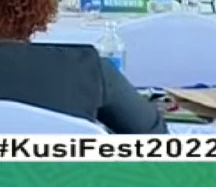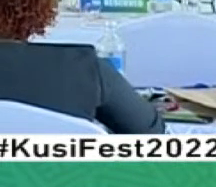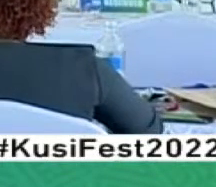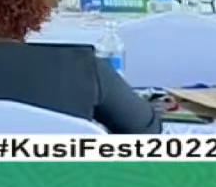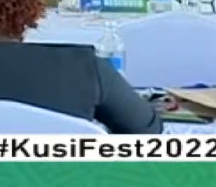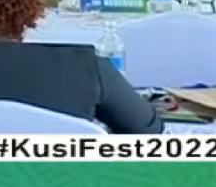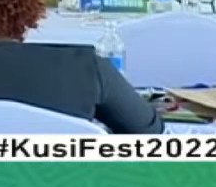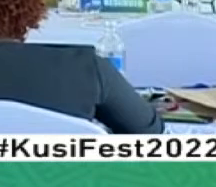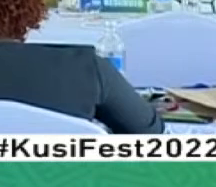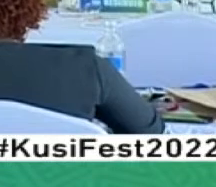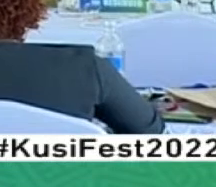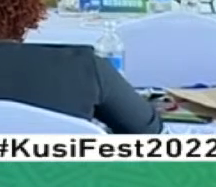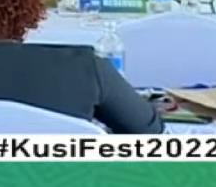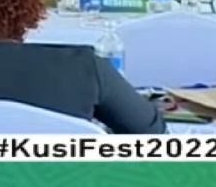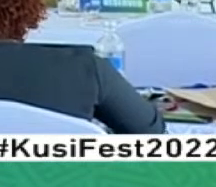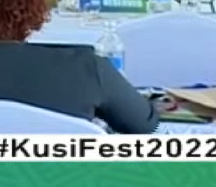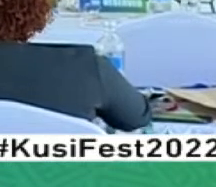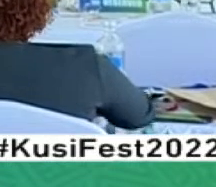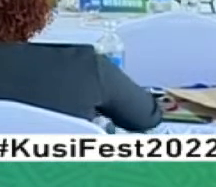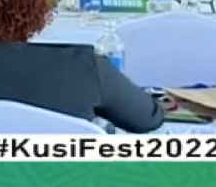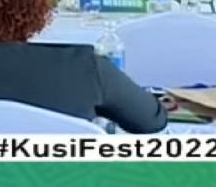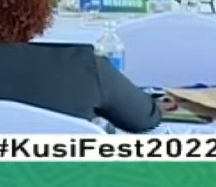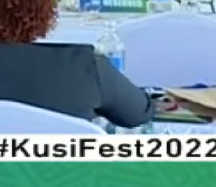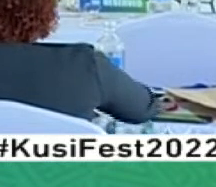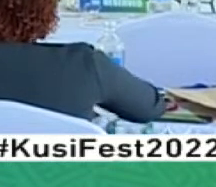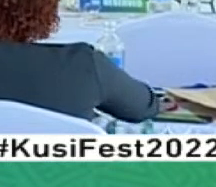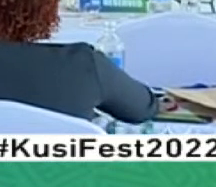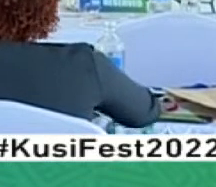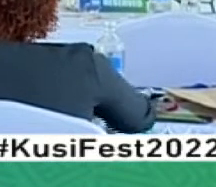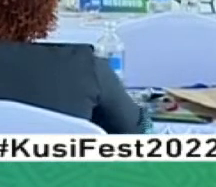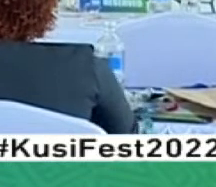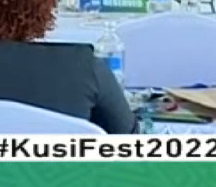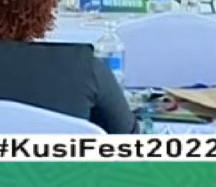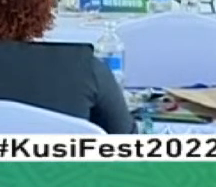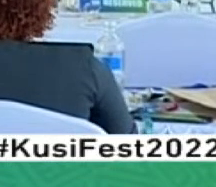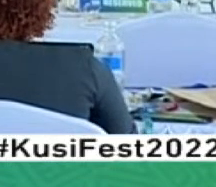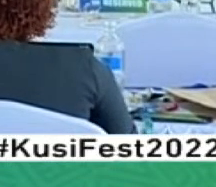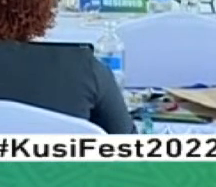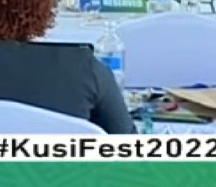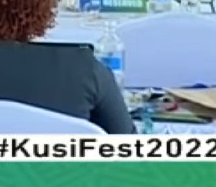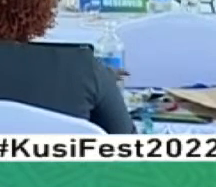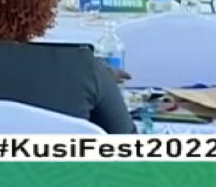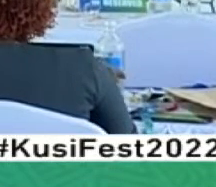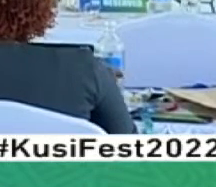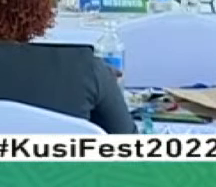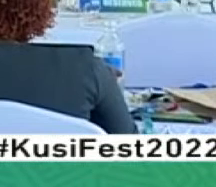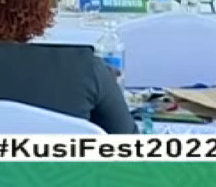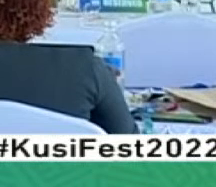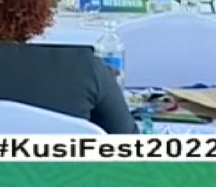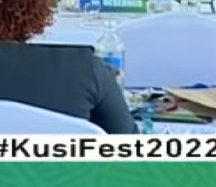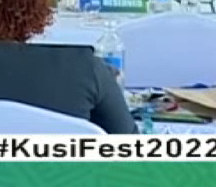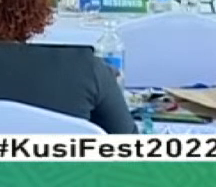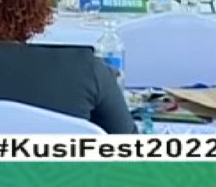Honorable Soipan Tuya, the presence of the Governor, His High